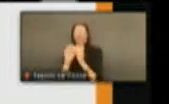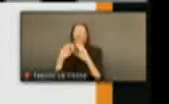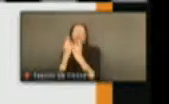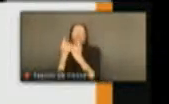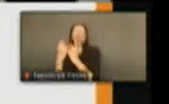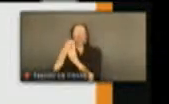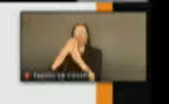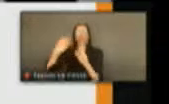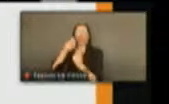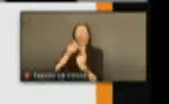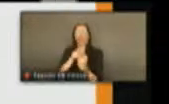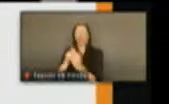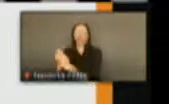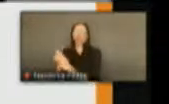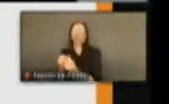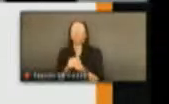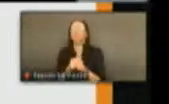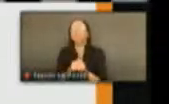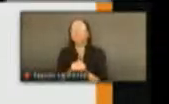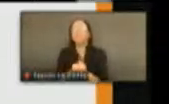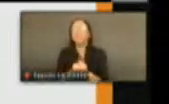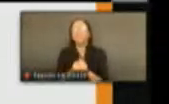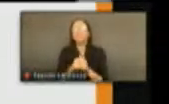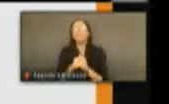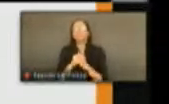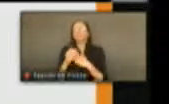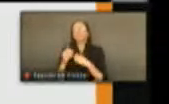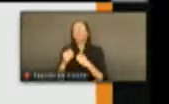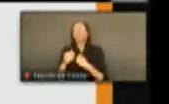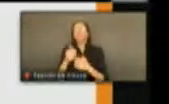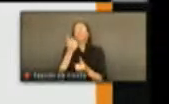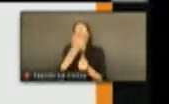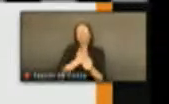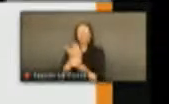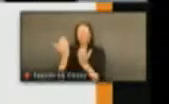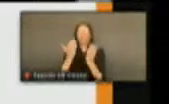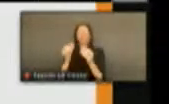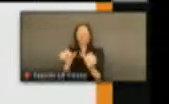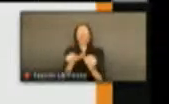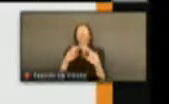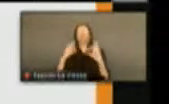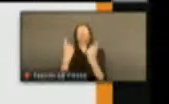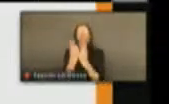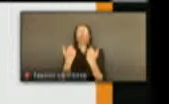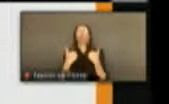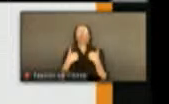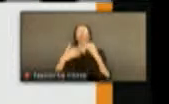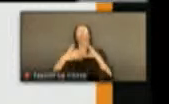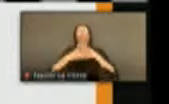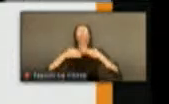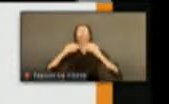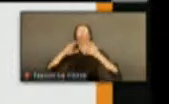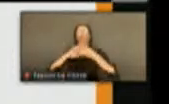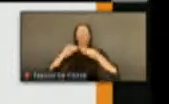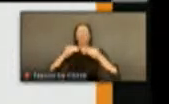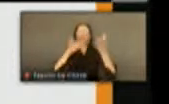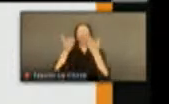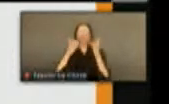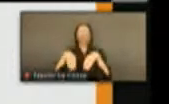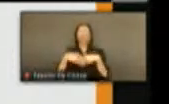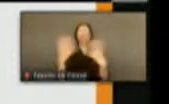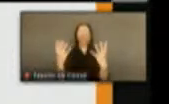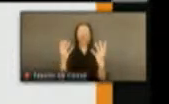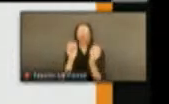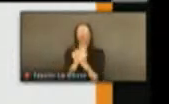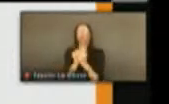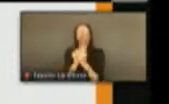departments have narratives that describe the services they provide, along with the revenue sources, expenses,